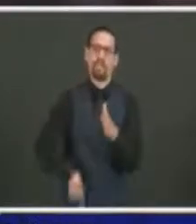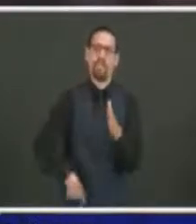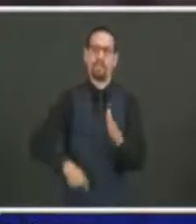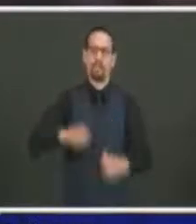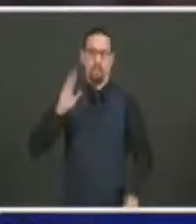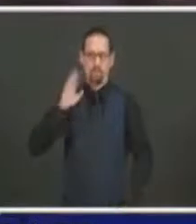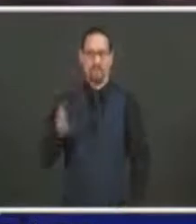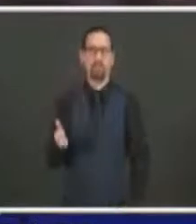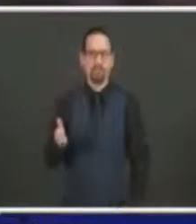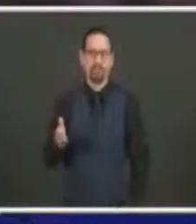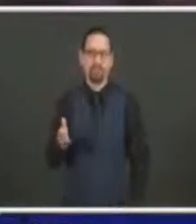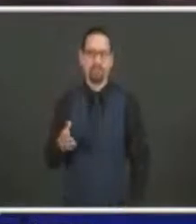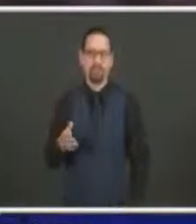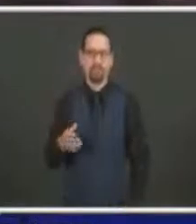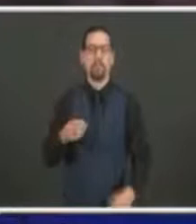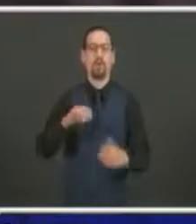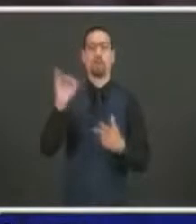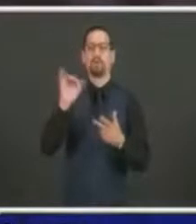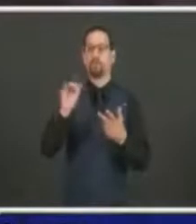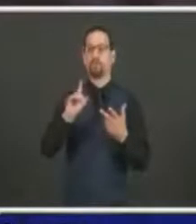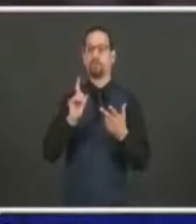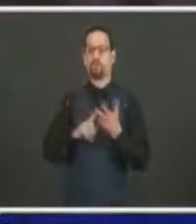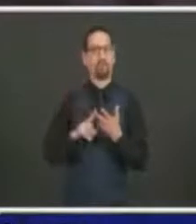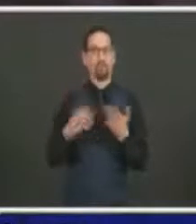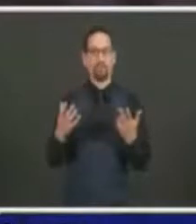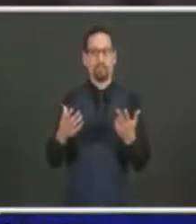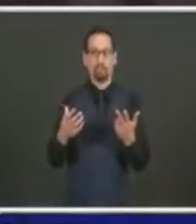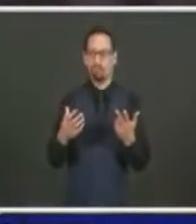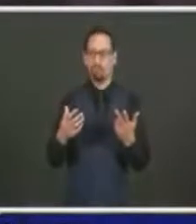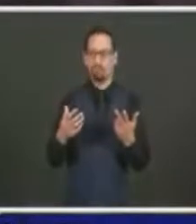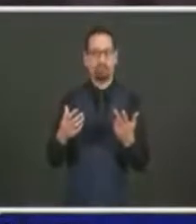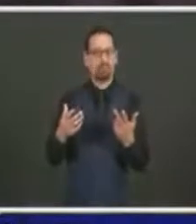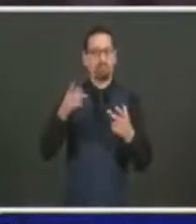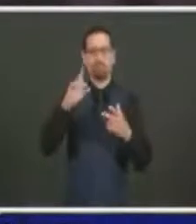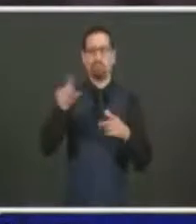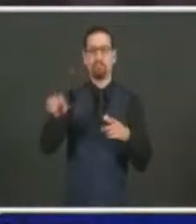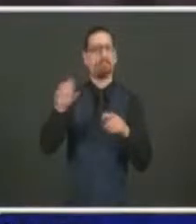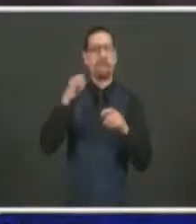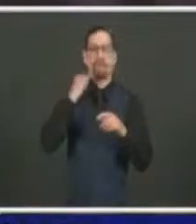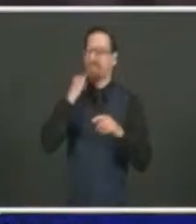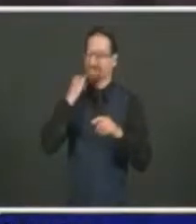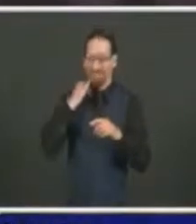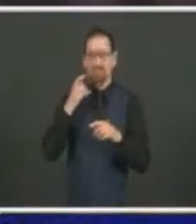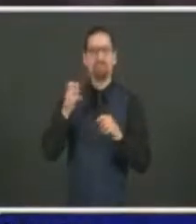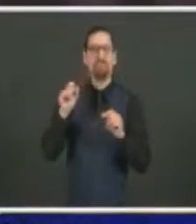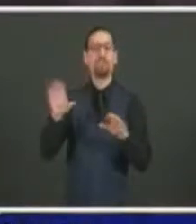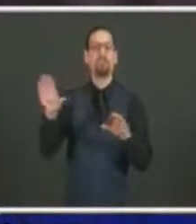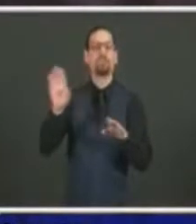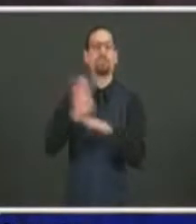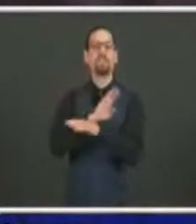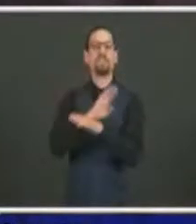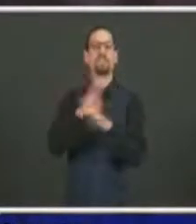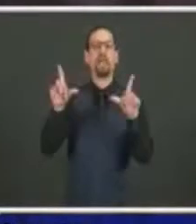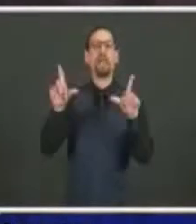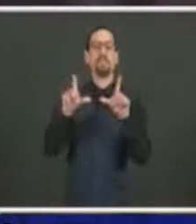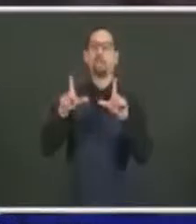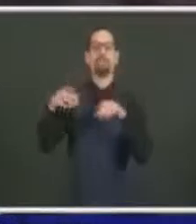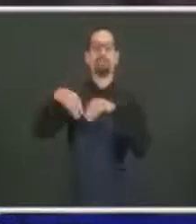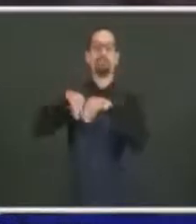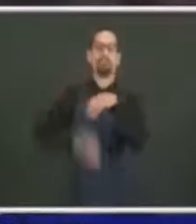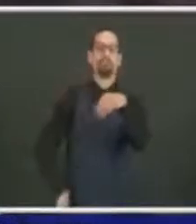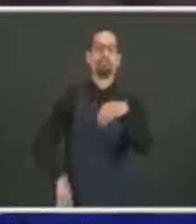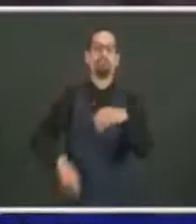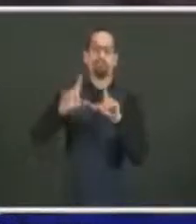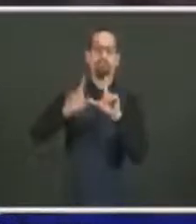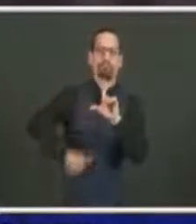can also include some form of closure if necessary. We hope not to exercise that authority, but it can. Can